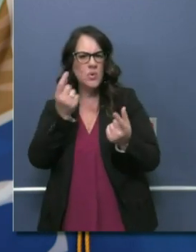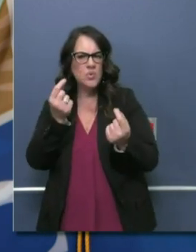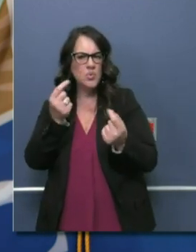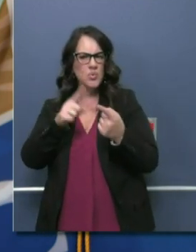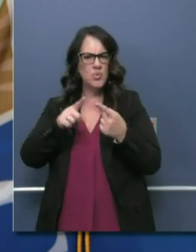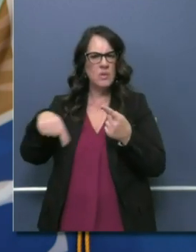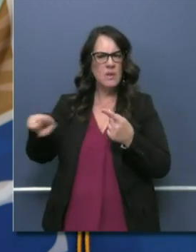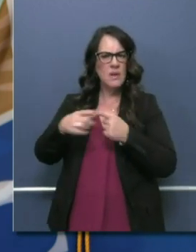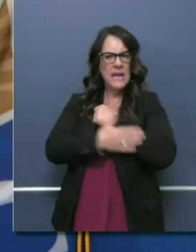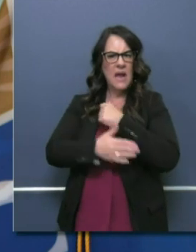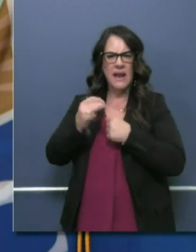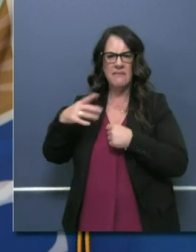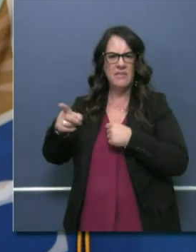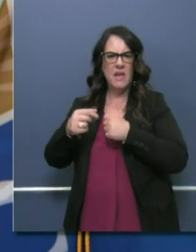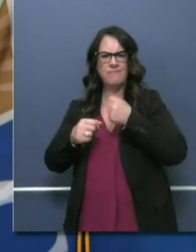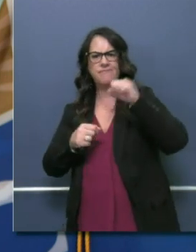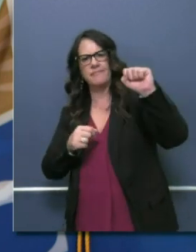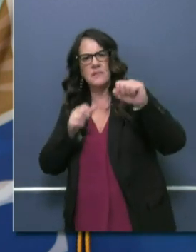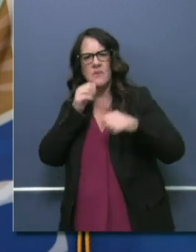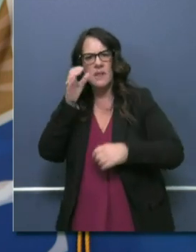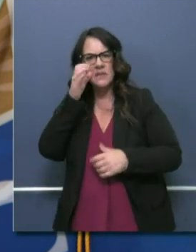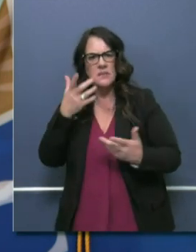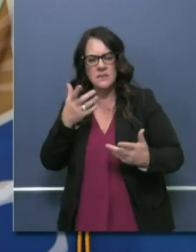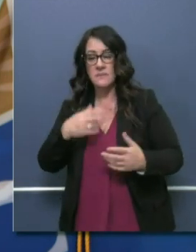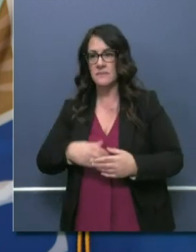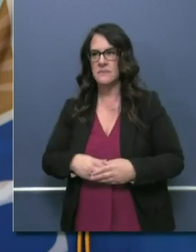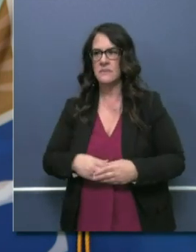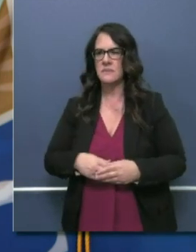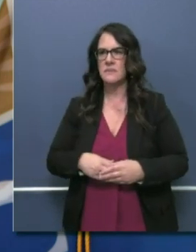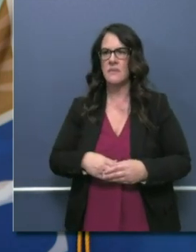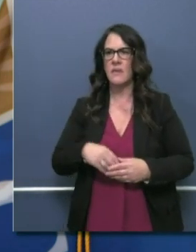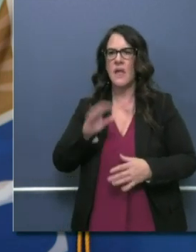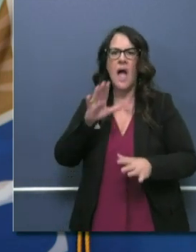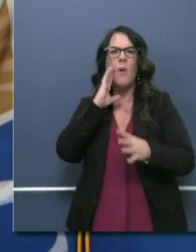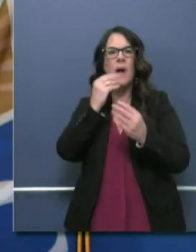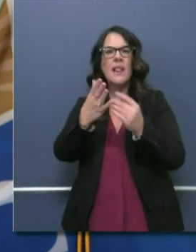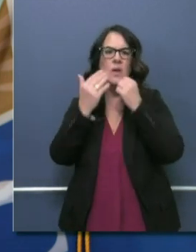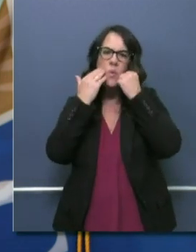laying out? Well, let me say, first, it is statewide, but again,